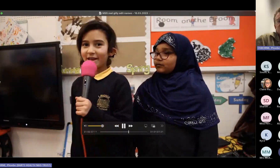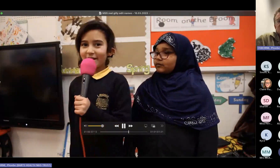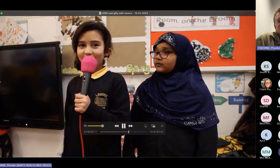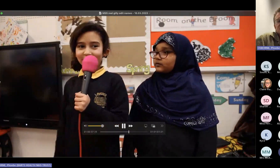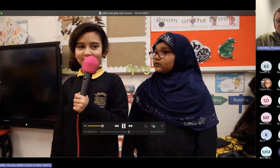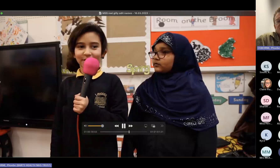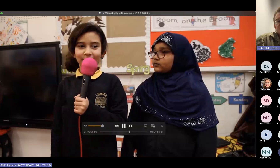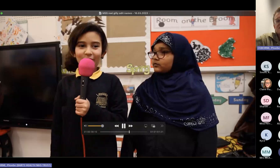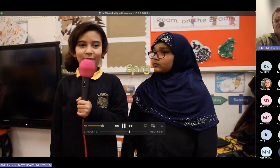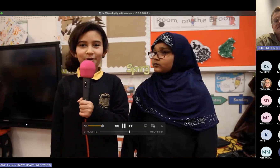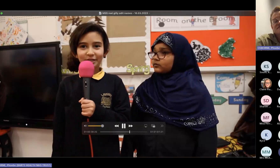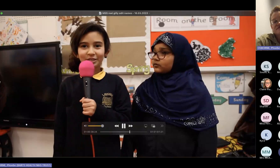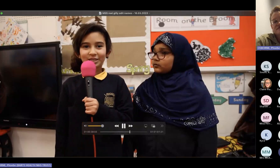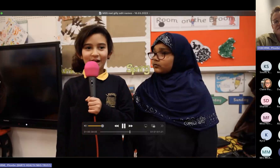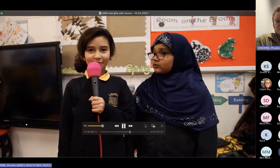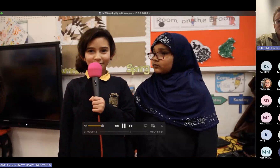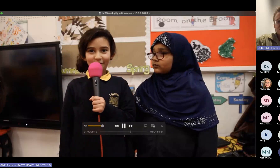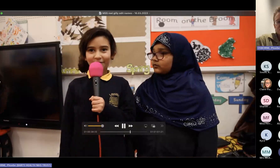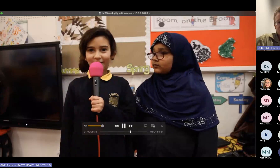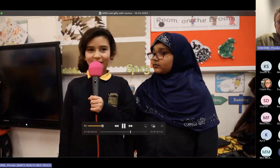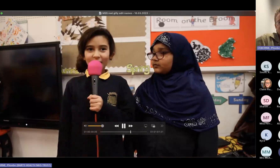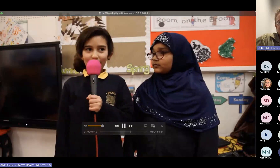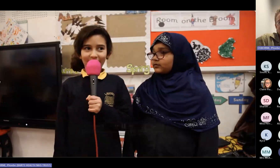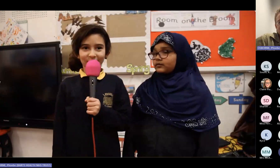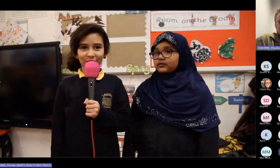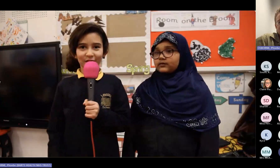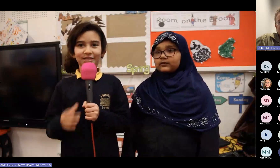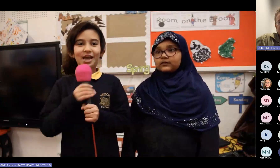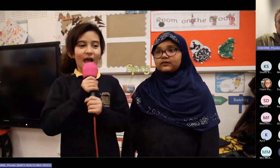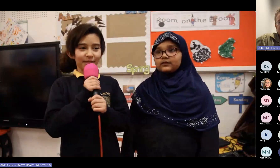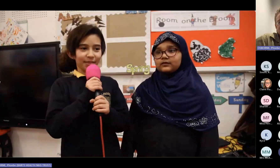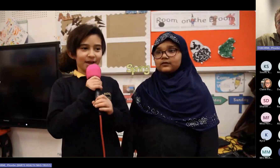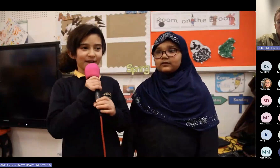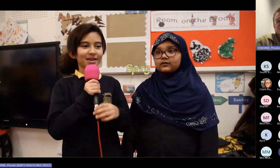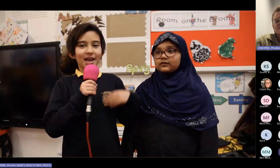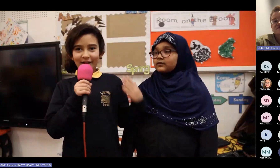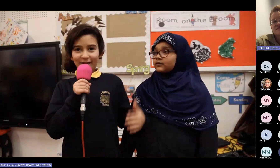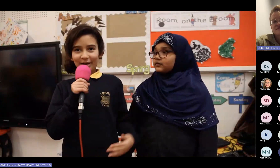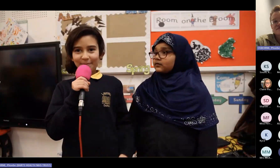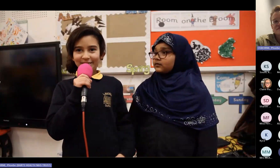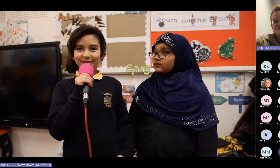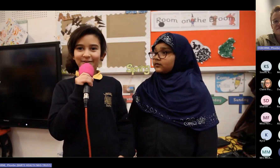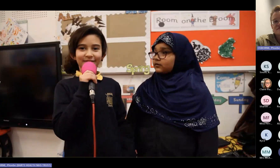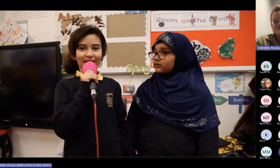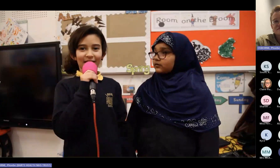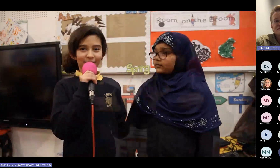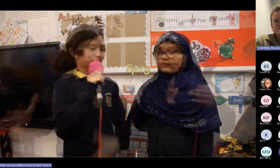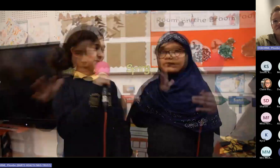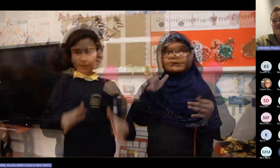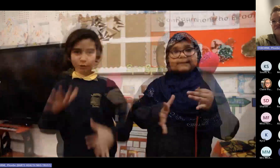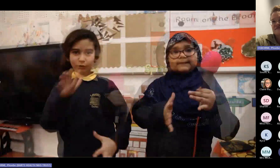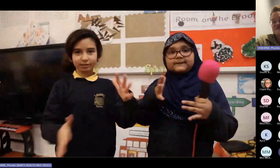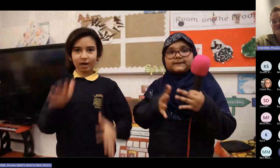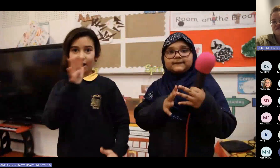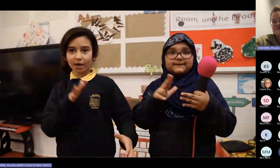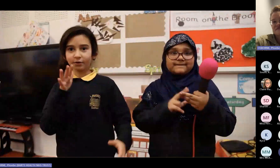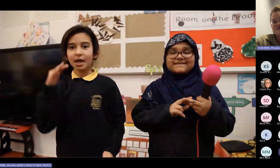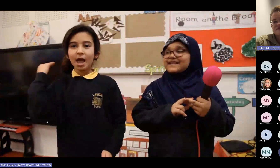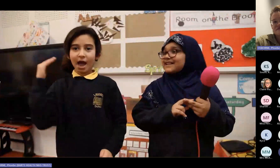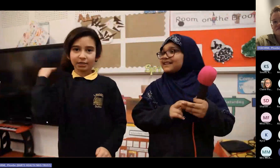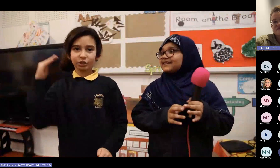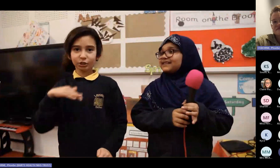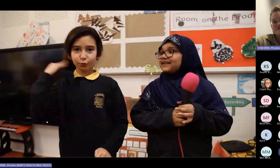the story, then you can record each sound of the pictures, and then it copies your sounds.